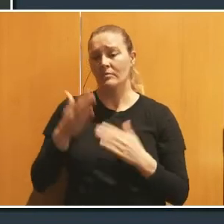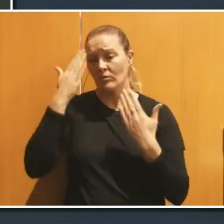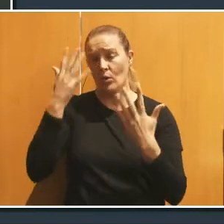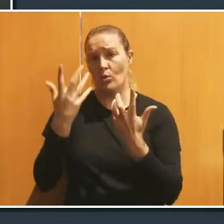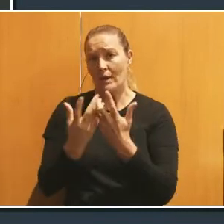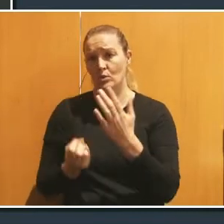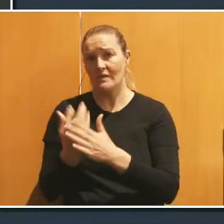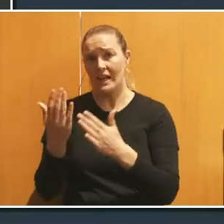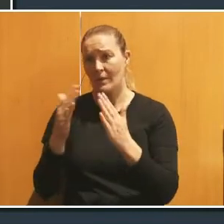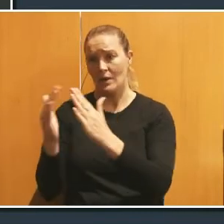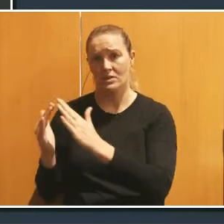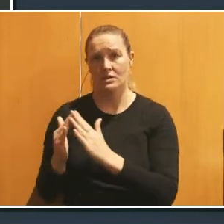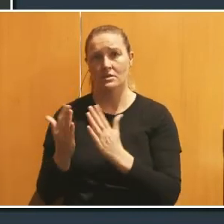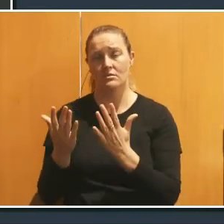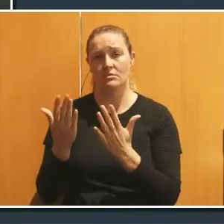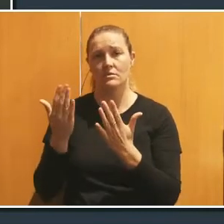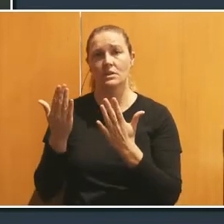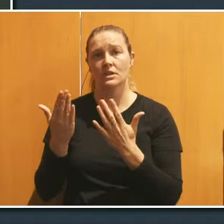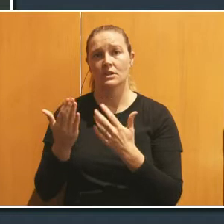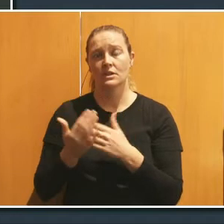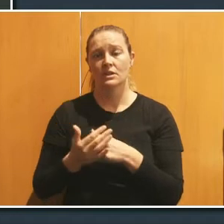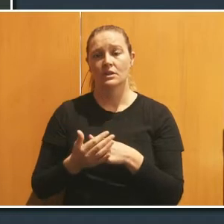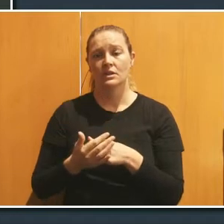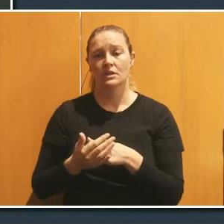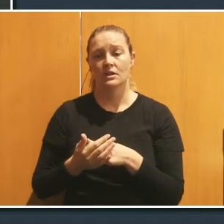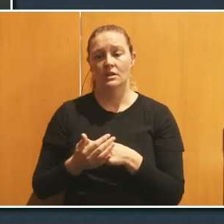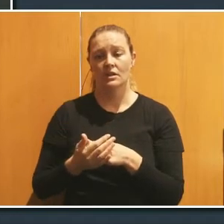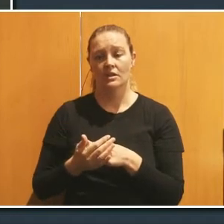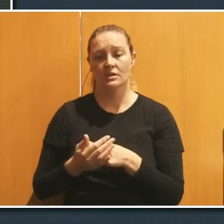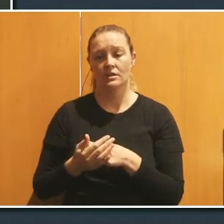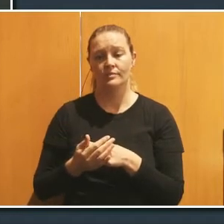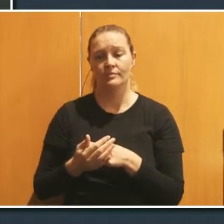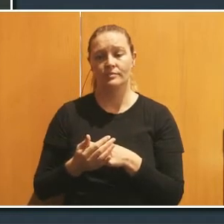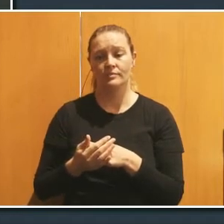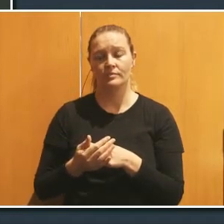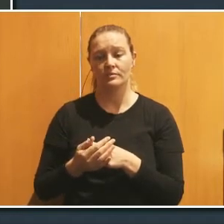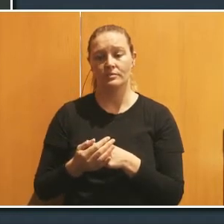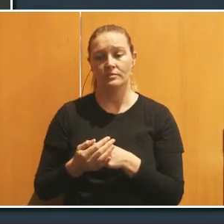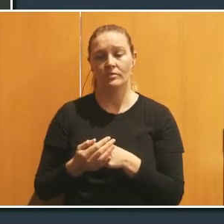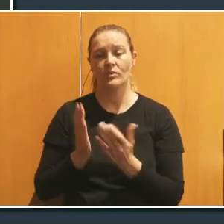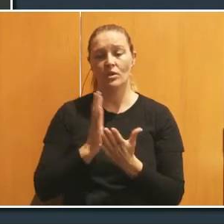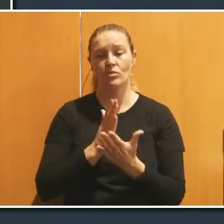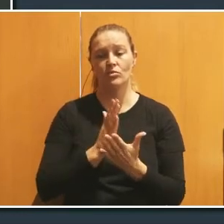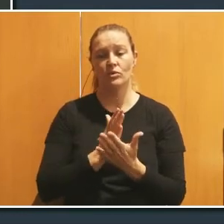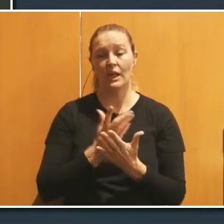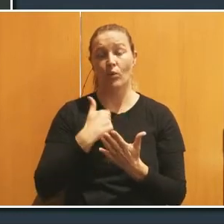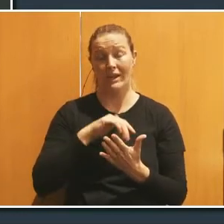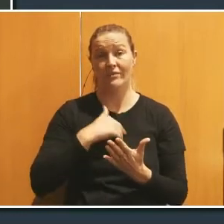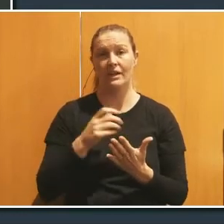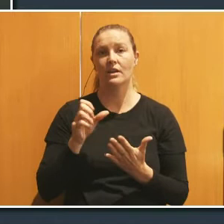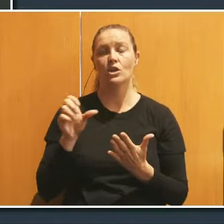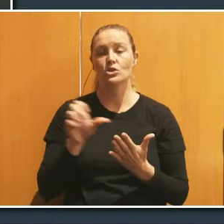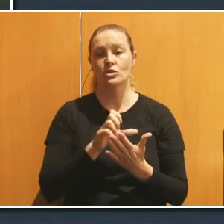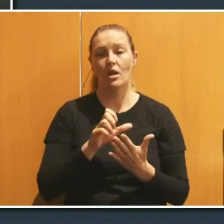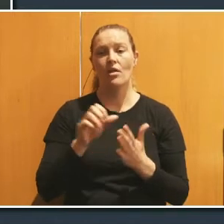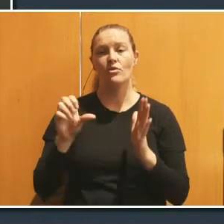doing development, I think we're just more trying to get the point that there should be a more of a helping hand